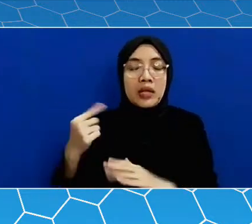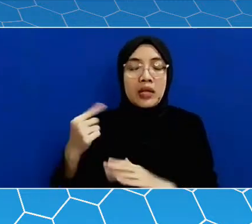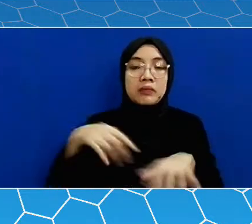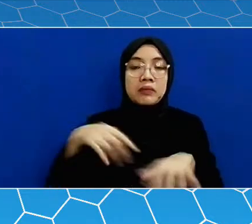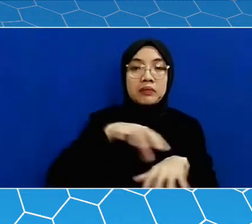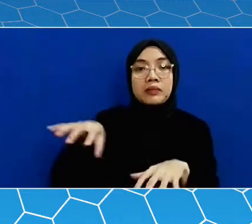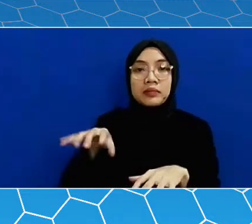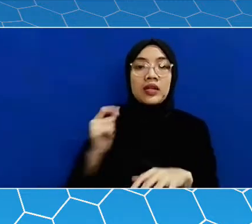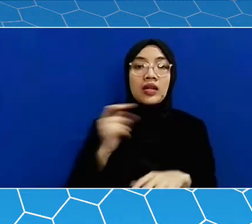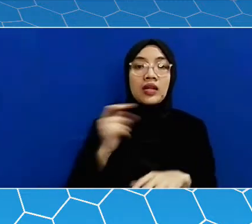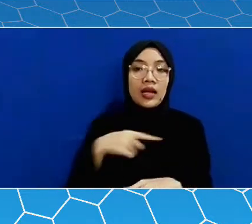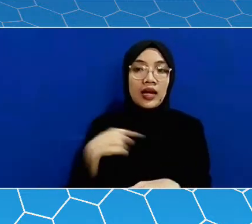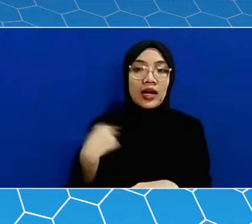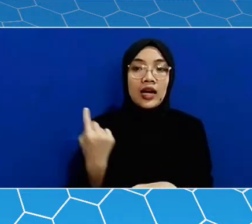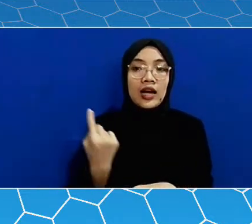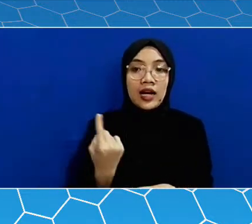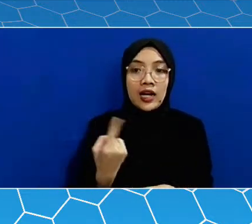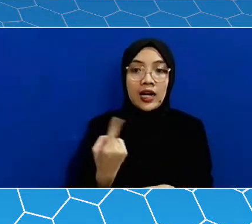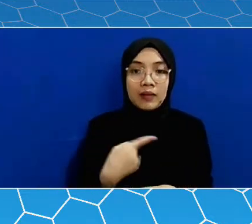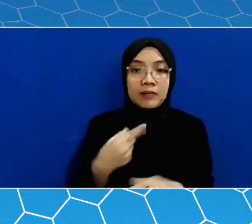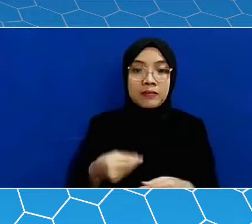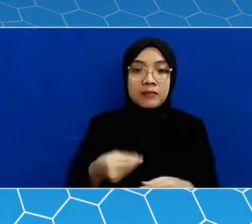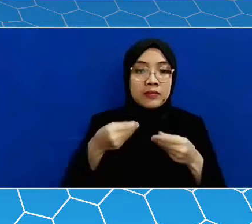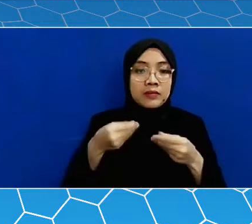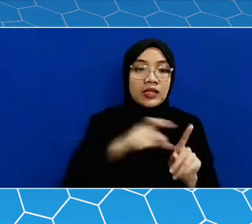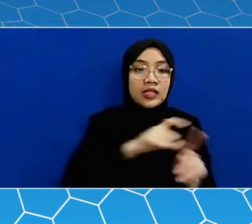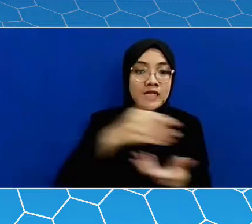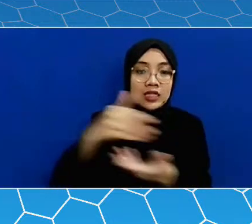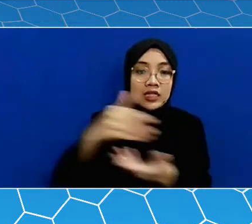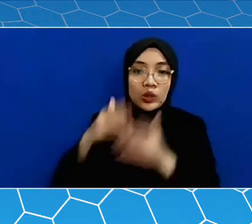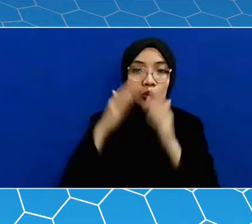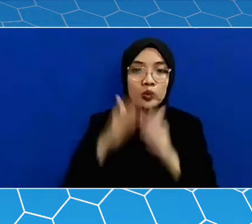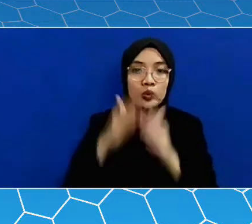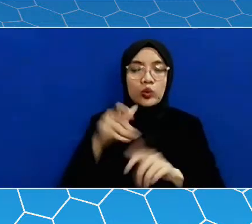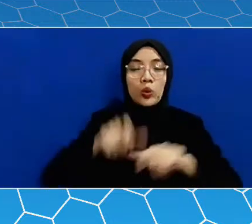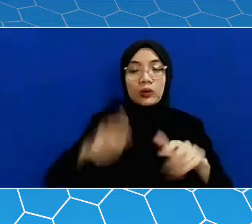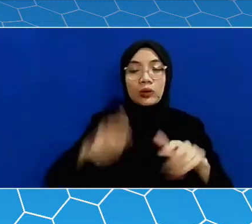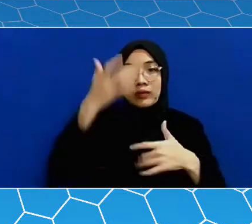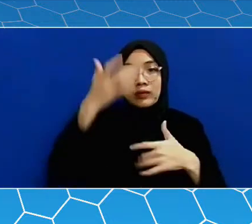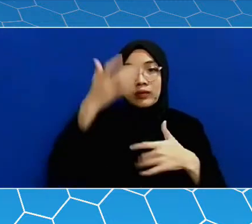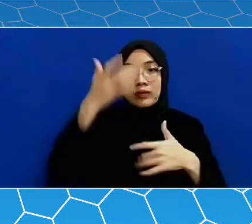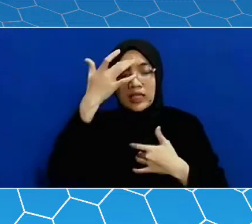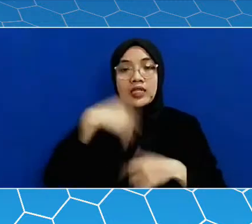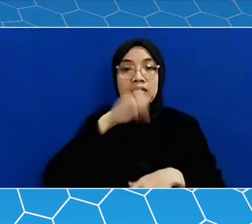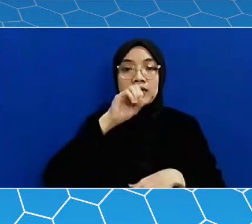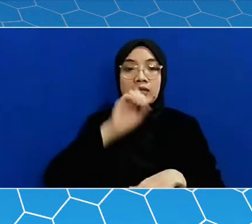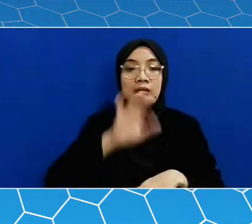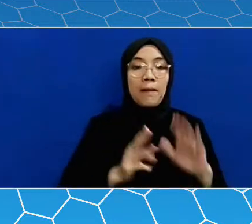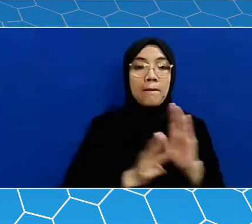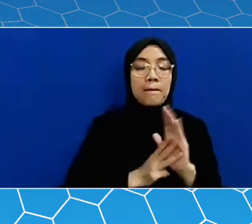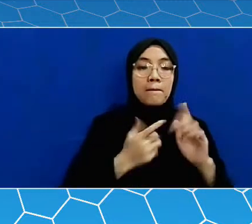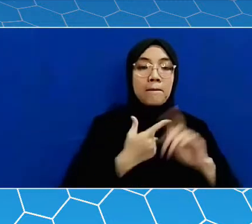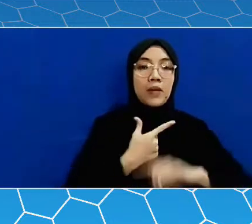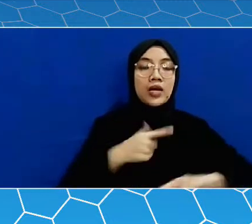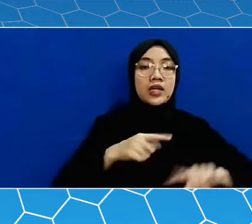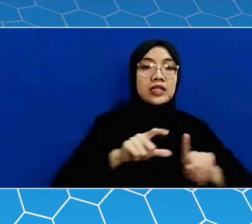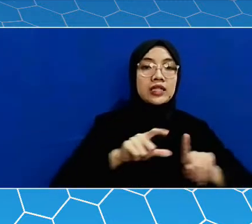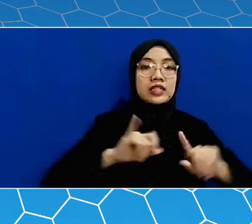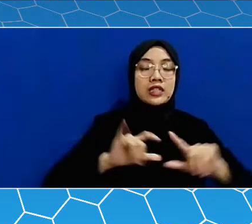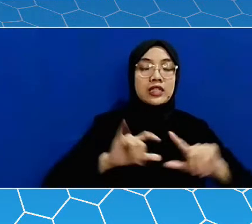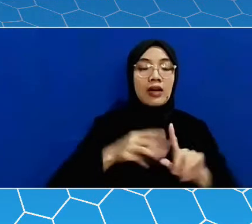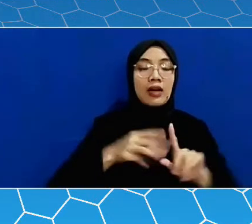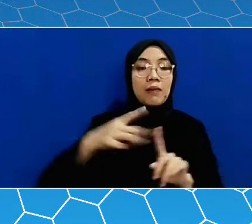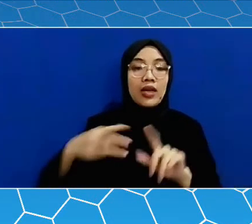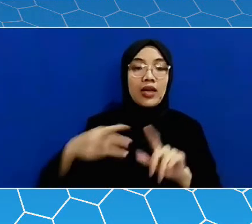available to patients through a system called My Diabetes My Way. People can register to access their health record online. They